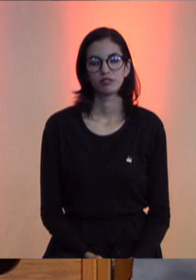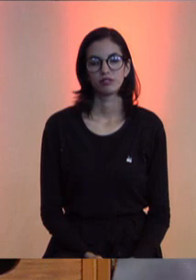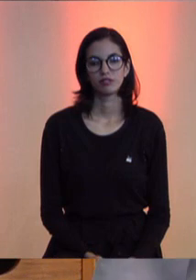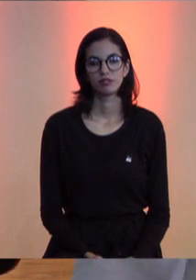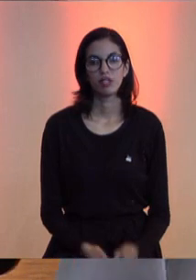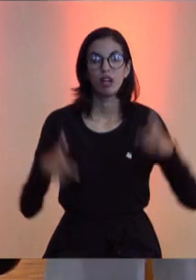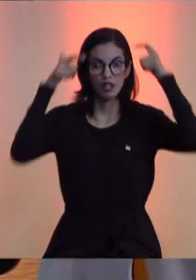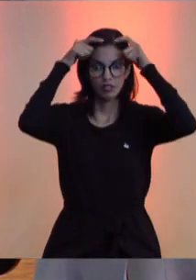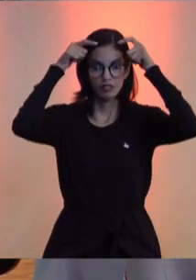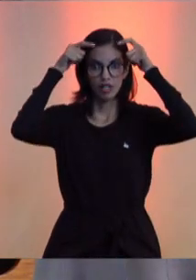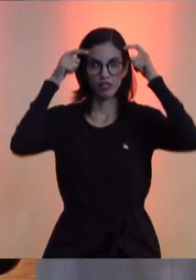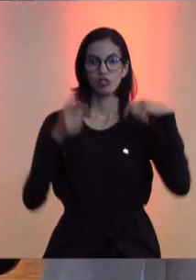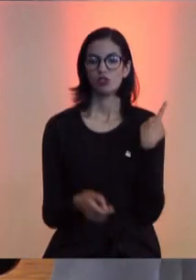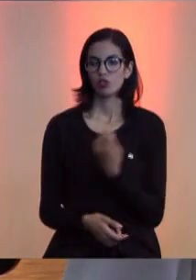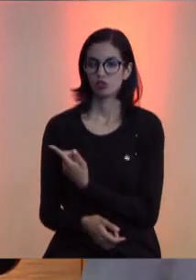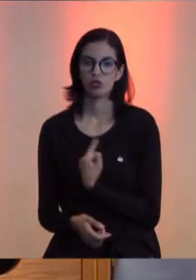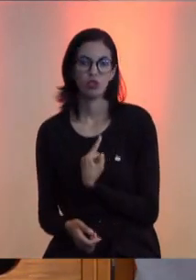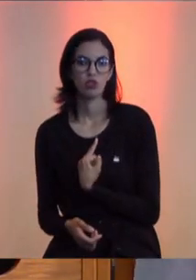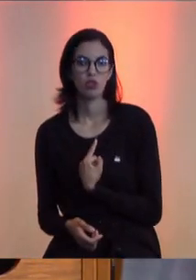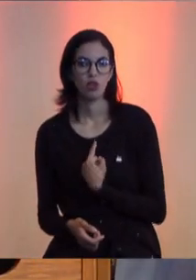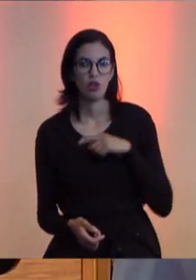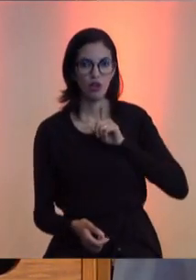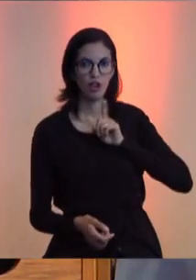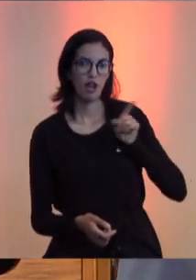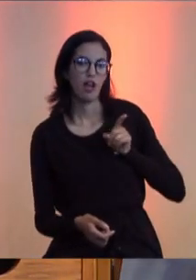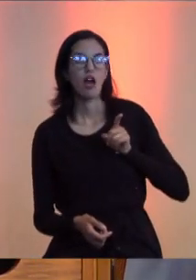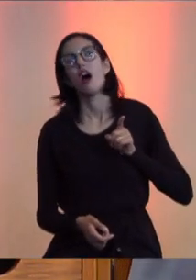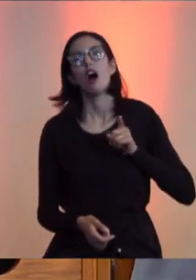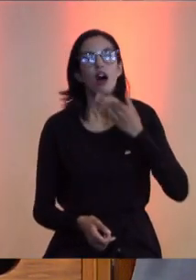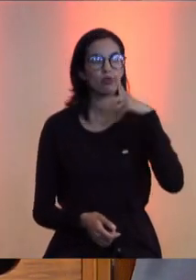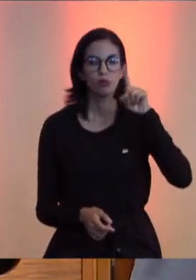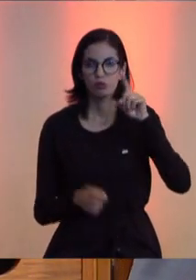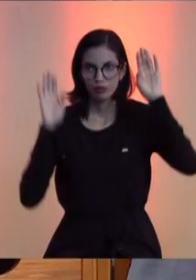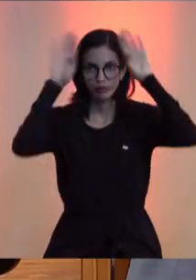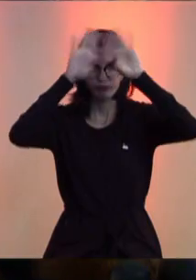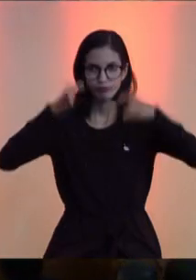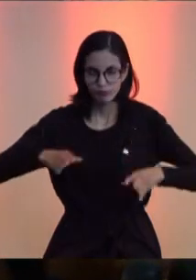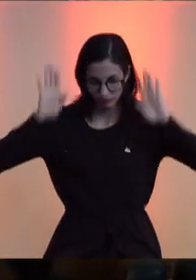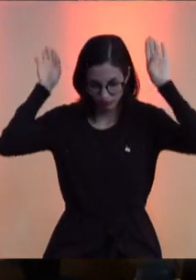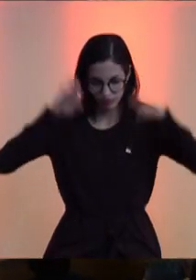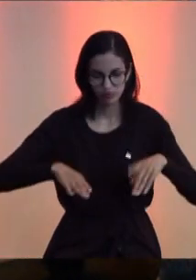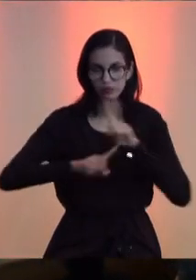Rey Nabucodonosor, no adoraremos tu Dios. And you see, they say, ellos dicen, it will be